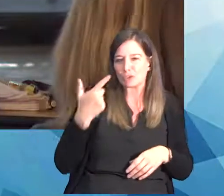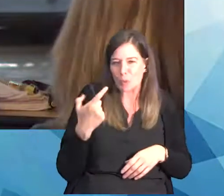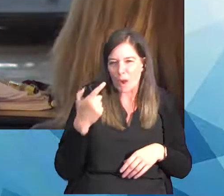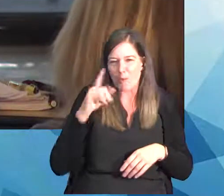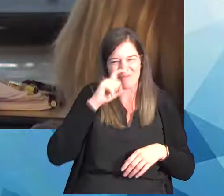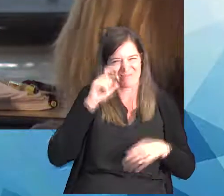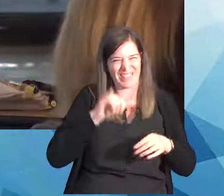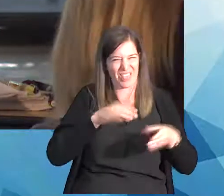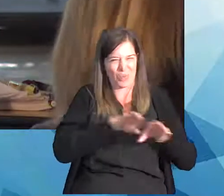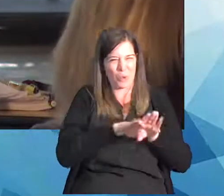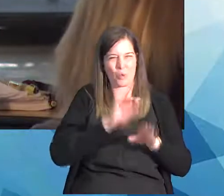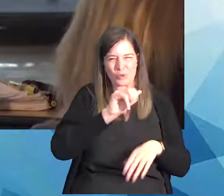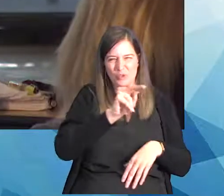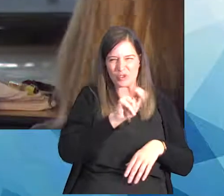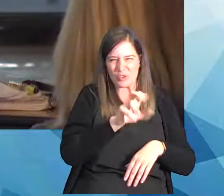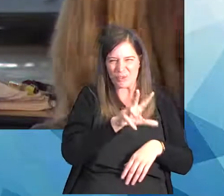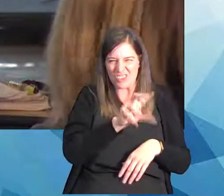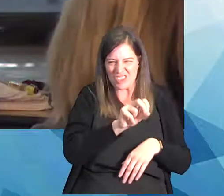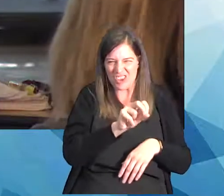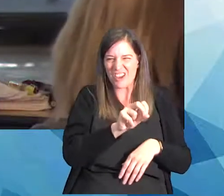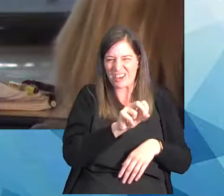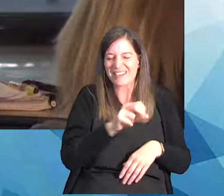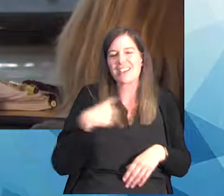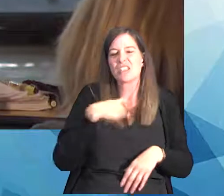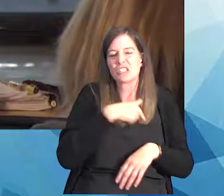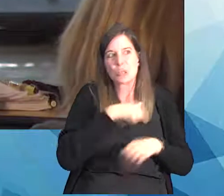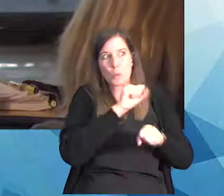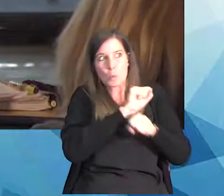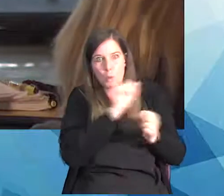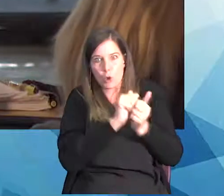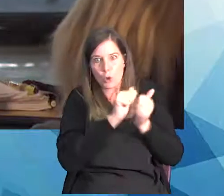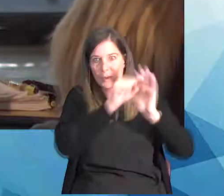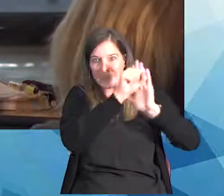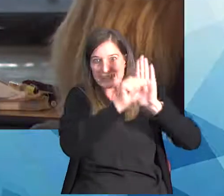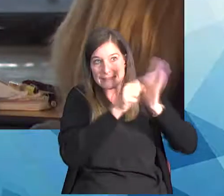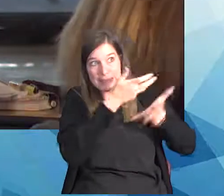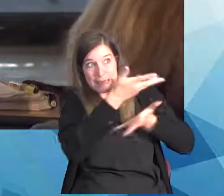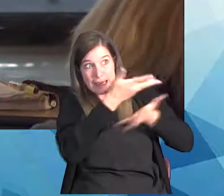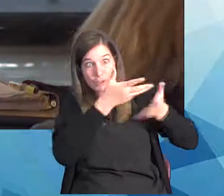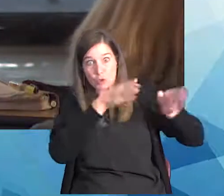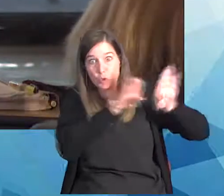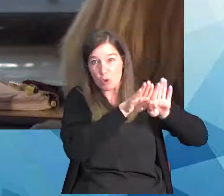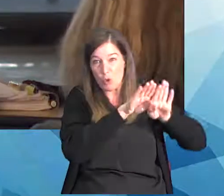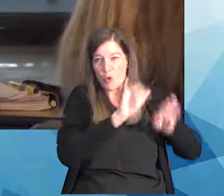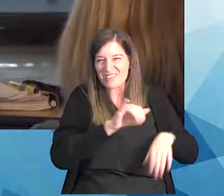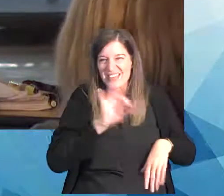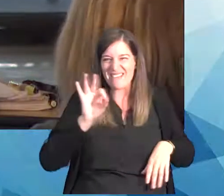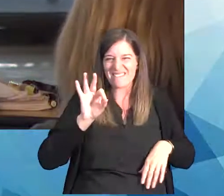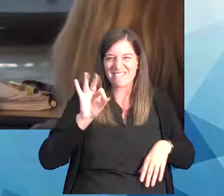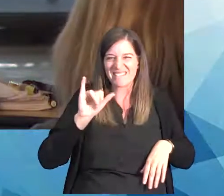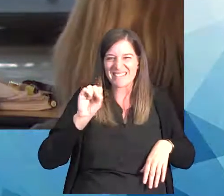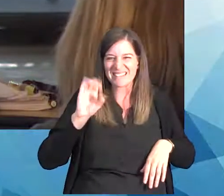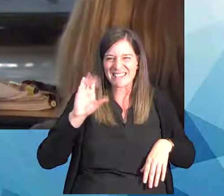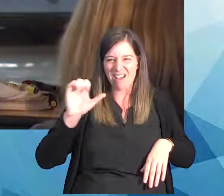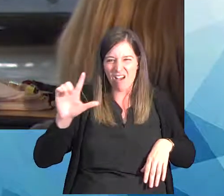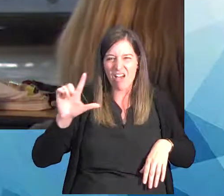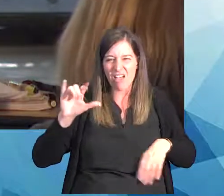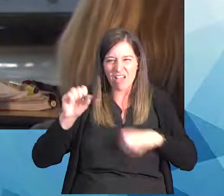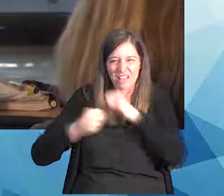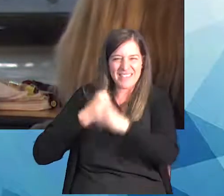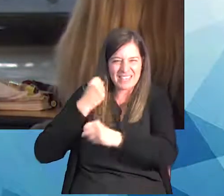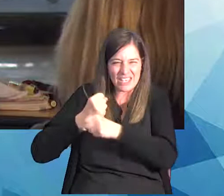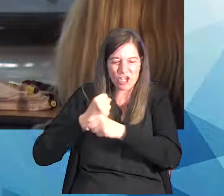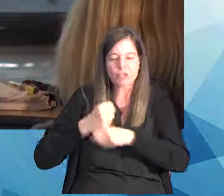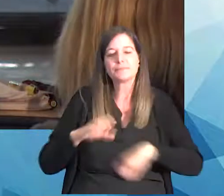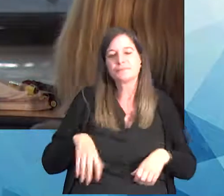to close the fiscal year. As such, the budget fiscal year 2021 reports as of June 30th